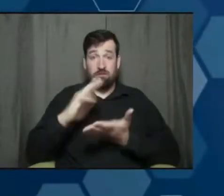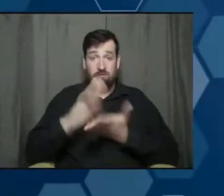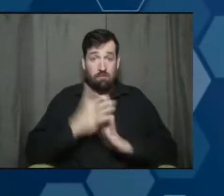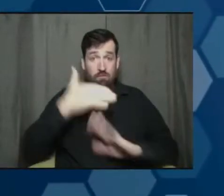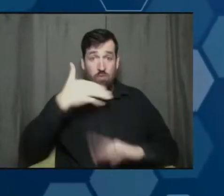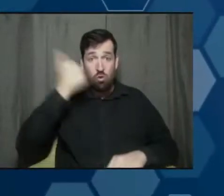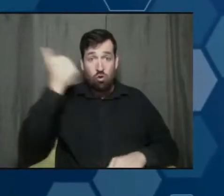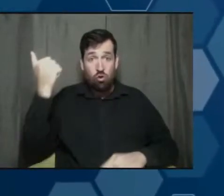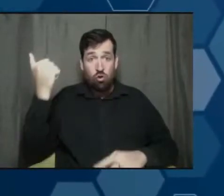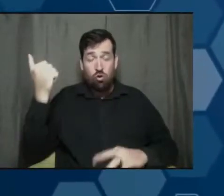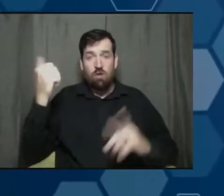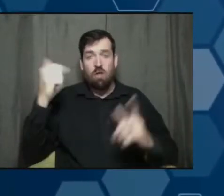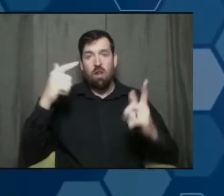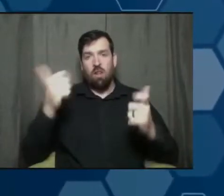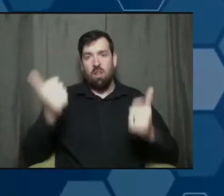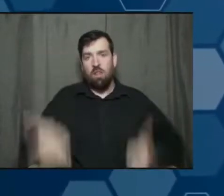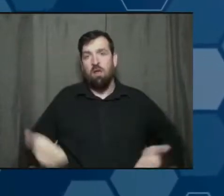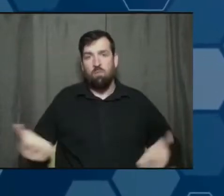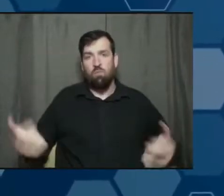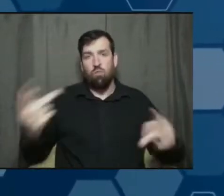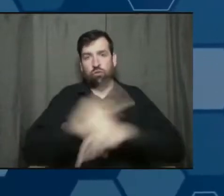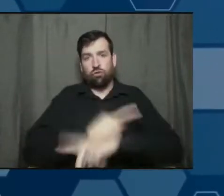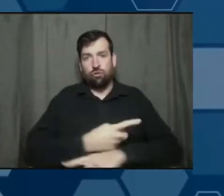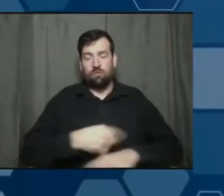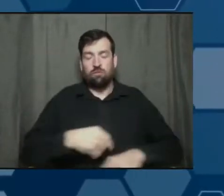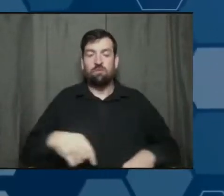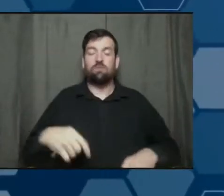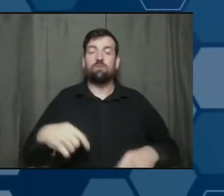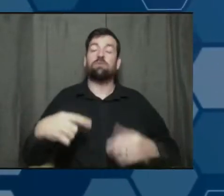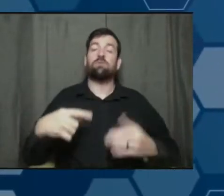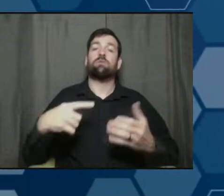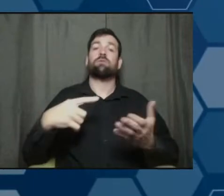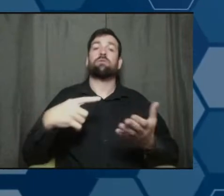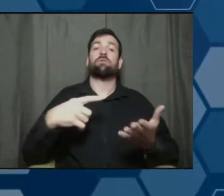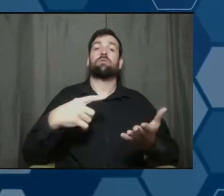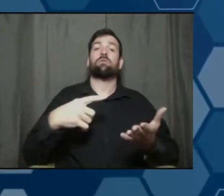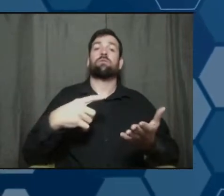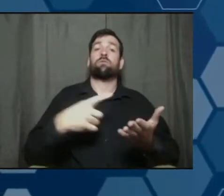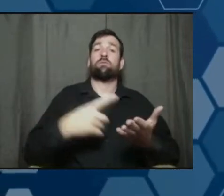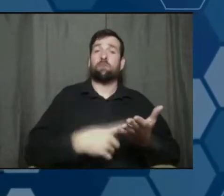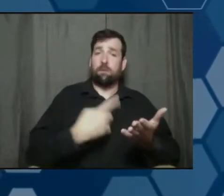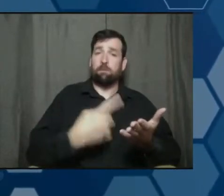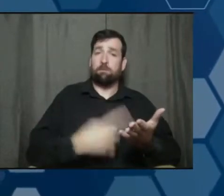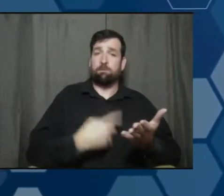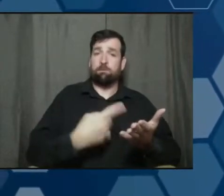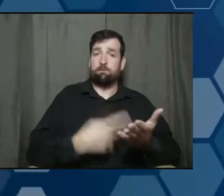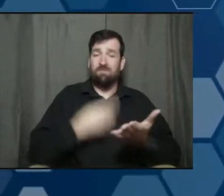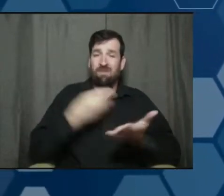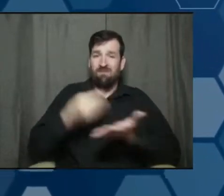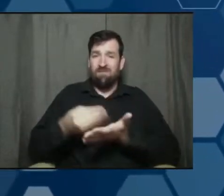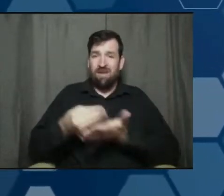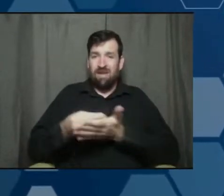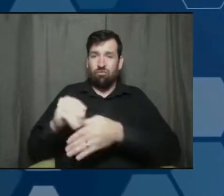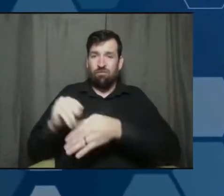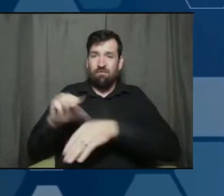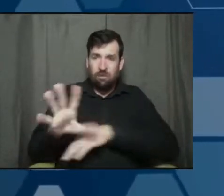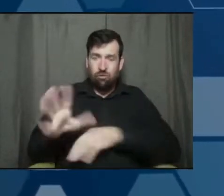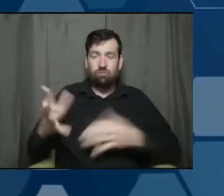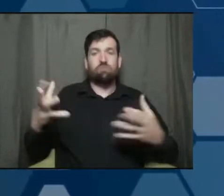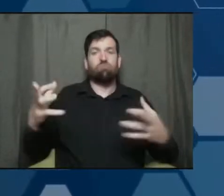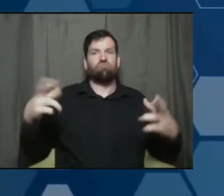worse and worse. And there were times when, I'm a financial advisor. I do a lot of retirement planning for a